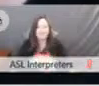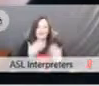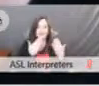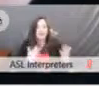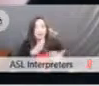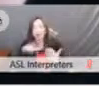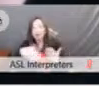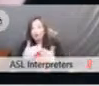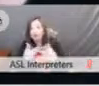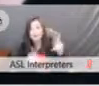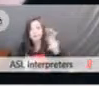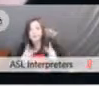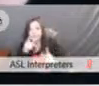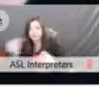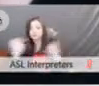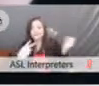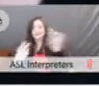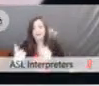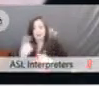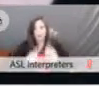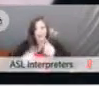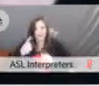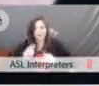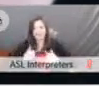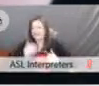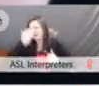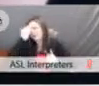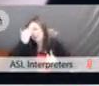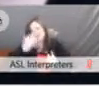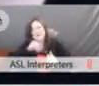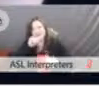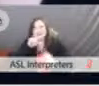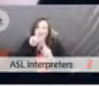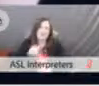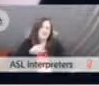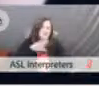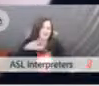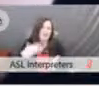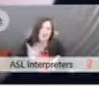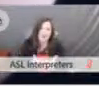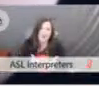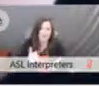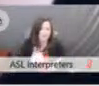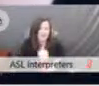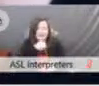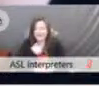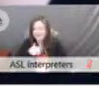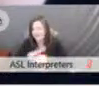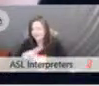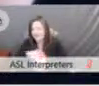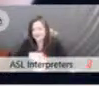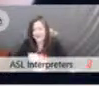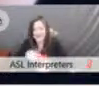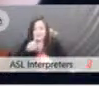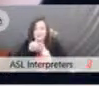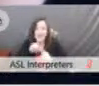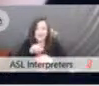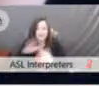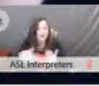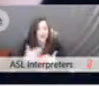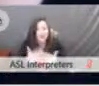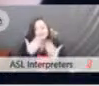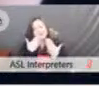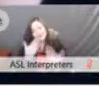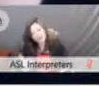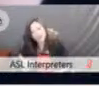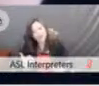people who sent in questions. I know I couldn't get to every single one. We just didn't have time to get to all of them, but thank you. I tried